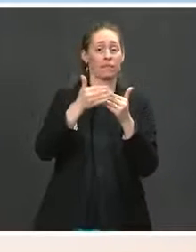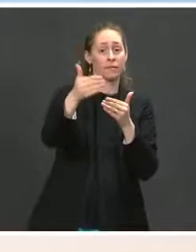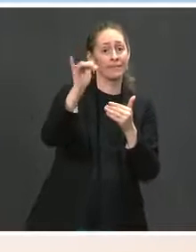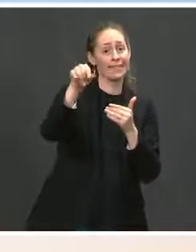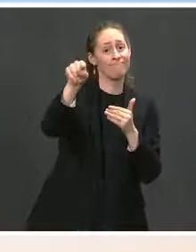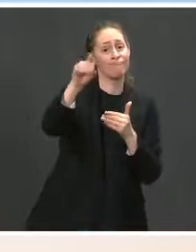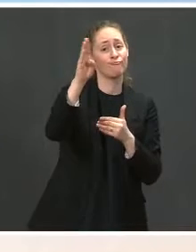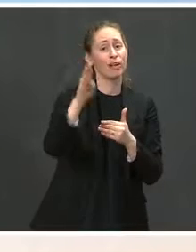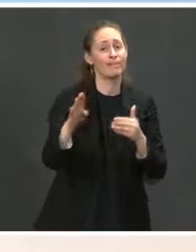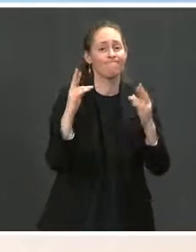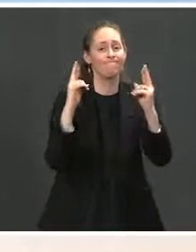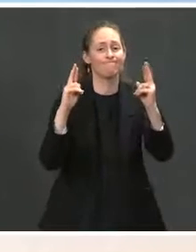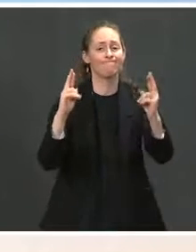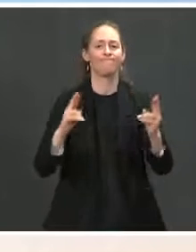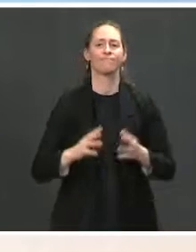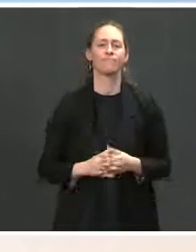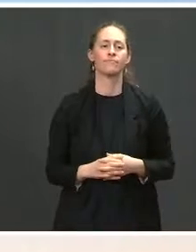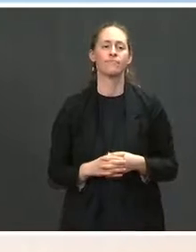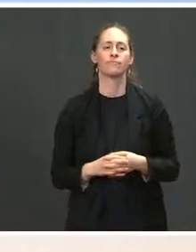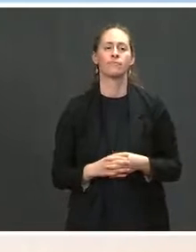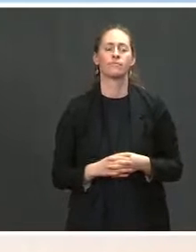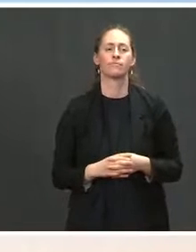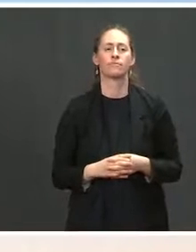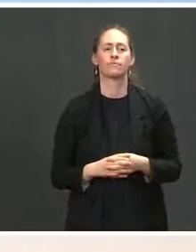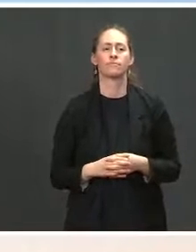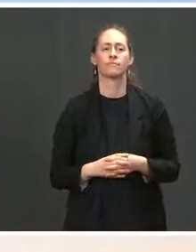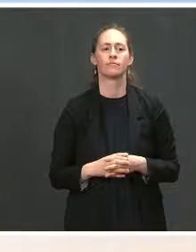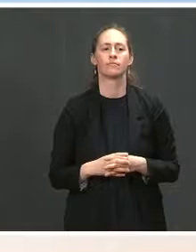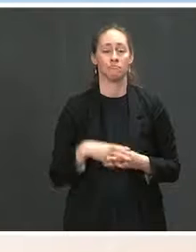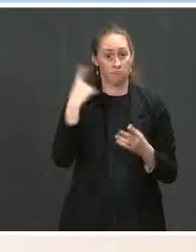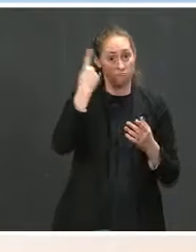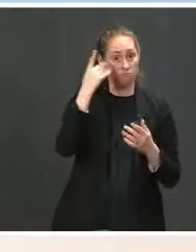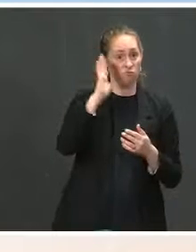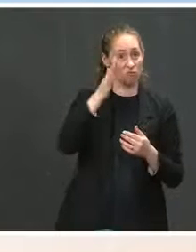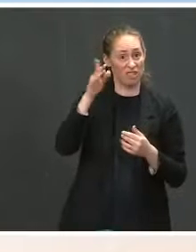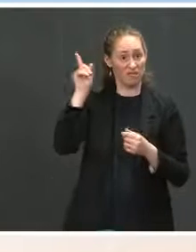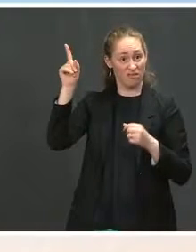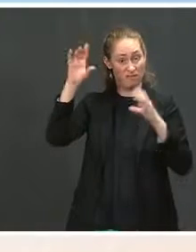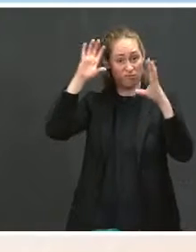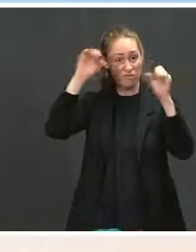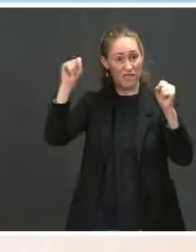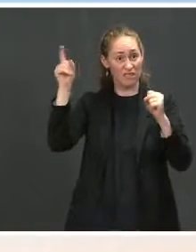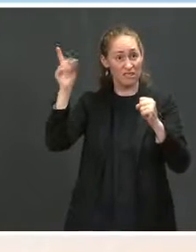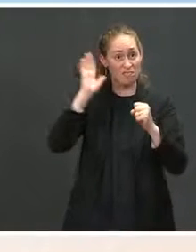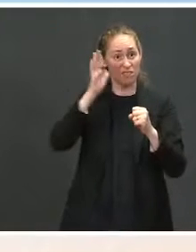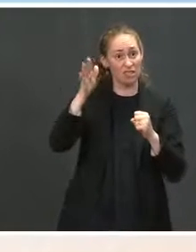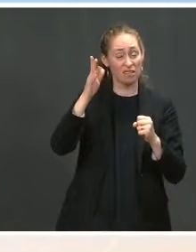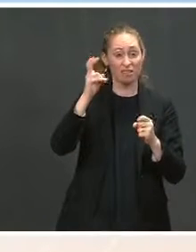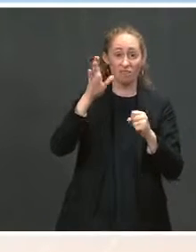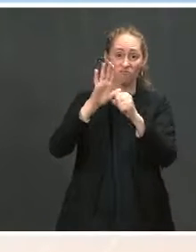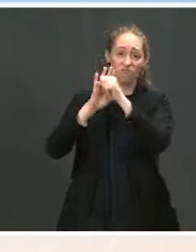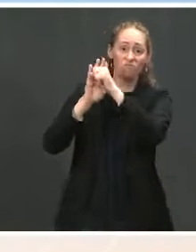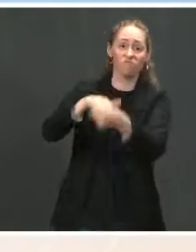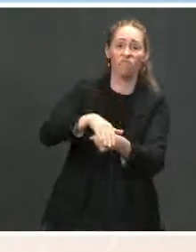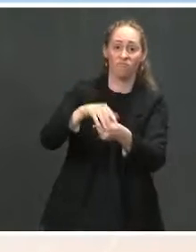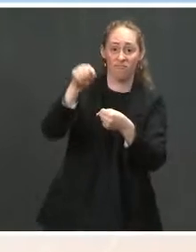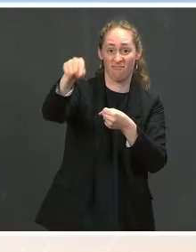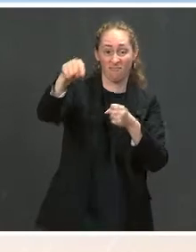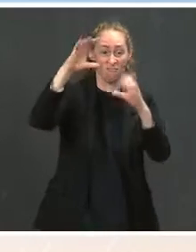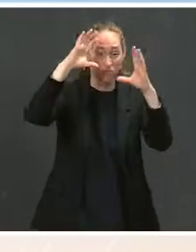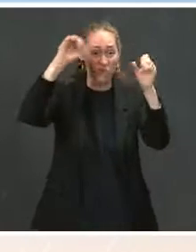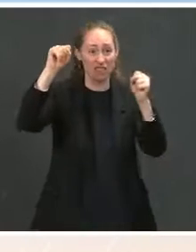clear commitment? And also, will President Biden pressure the Brazilian President Bolsonaro personally during the